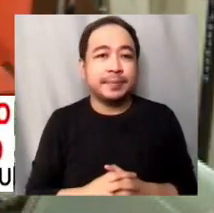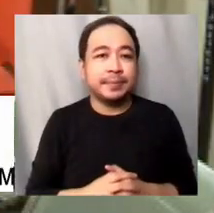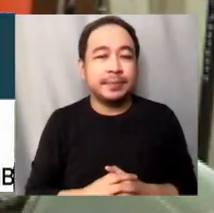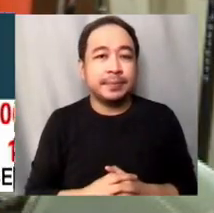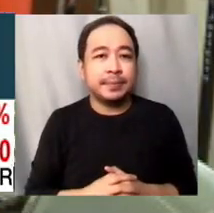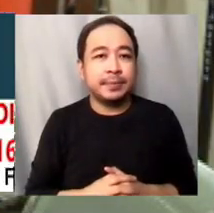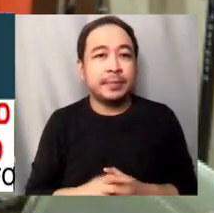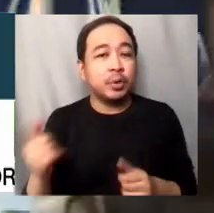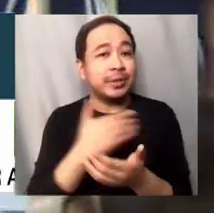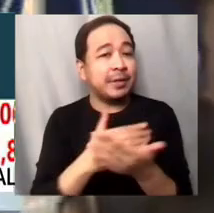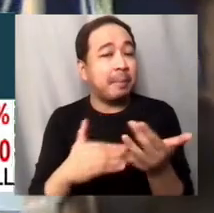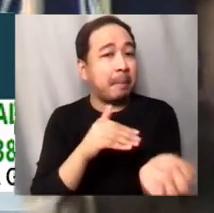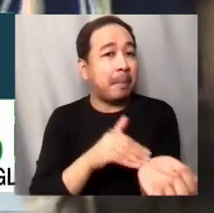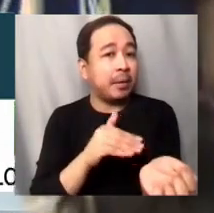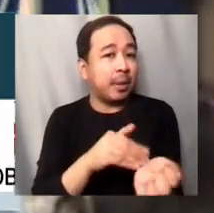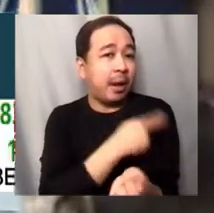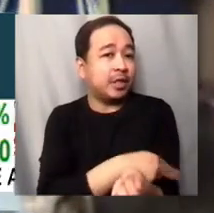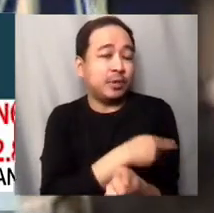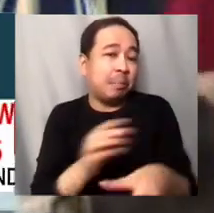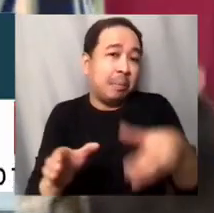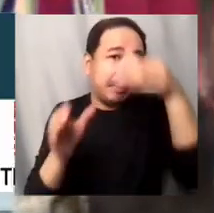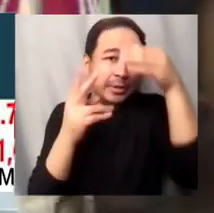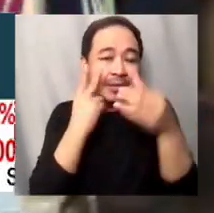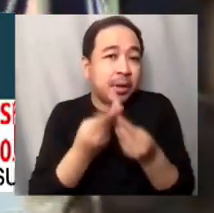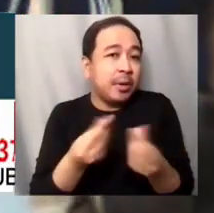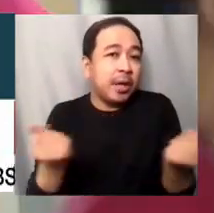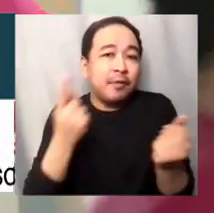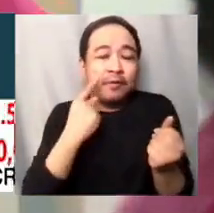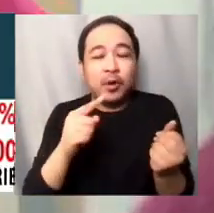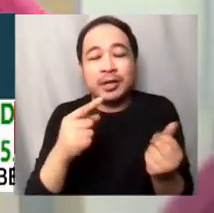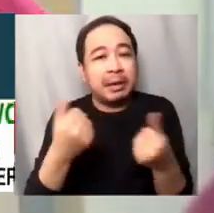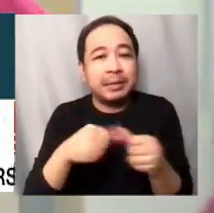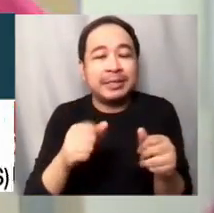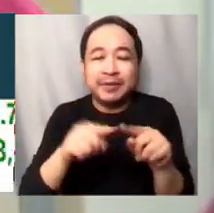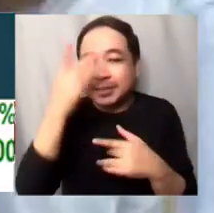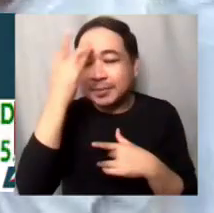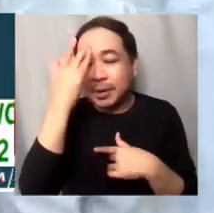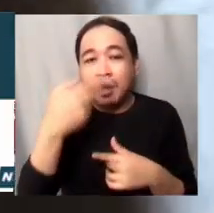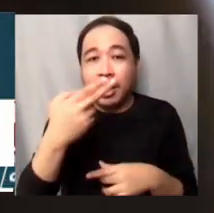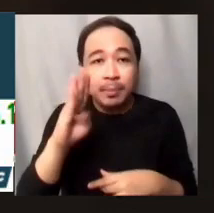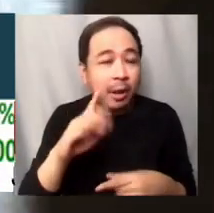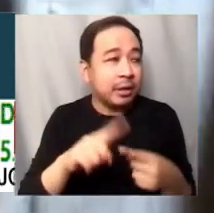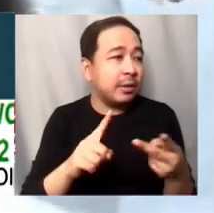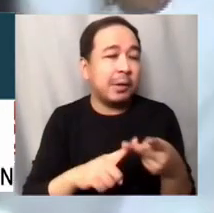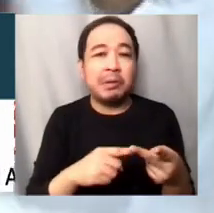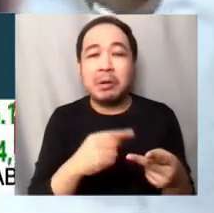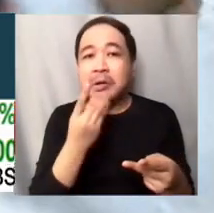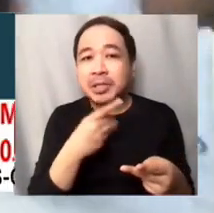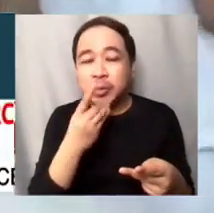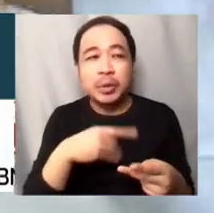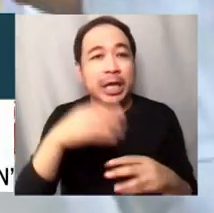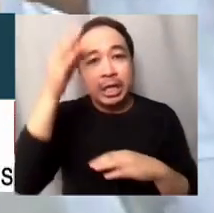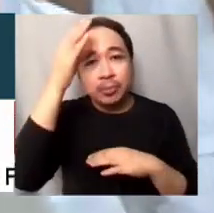Some medical experts warn treatment for other diseases like hypertension, diabetes, and even cancer have been taking a